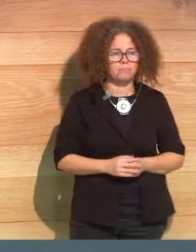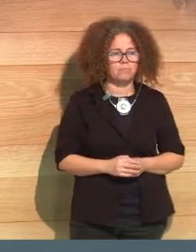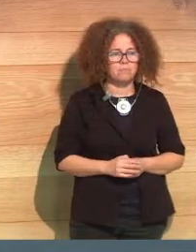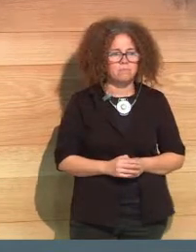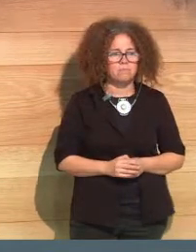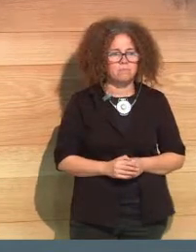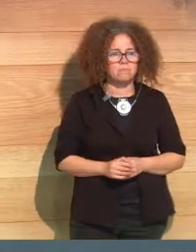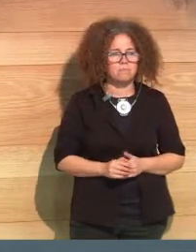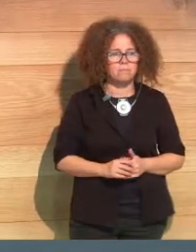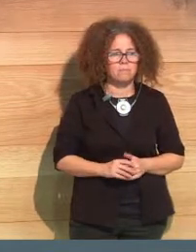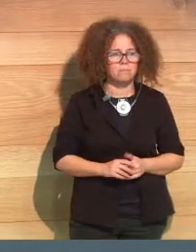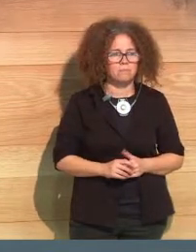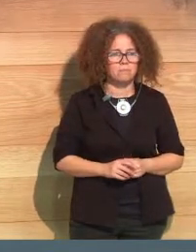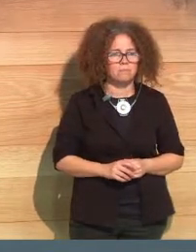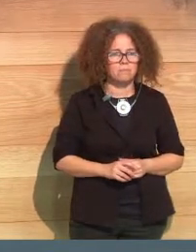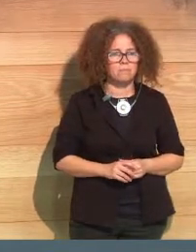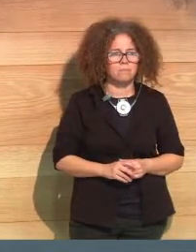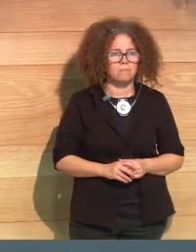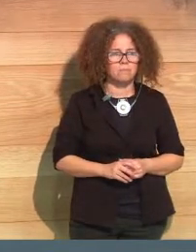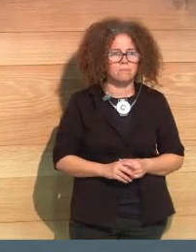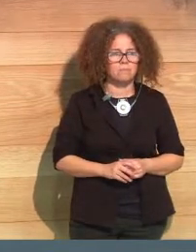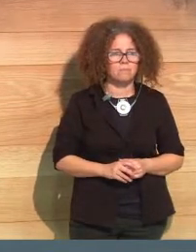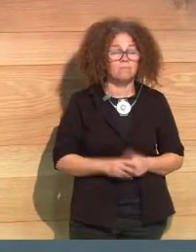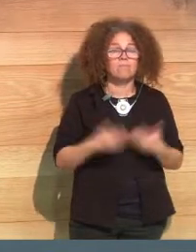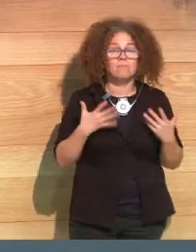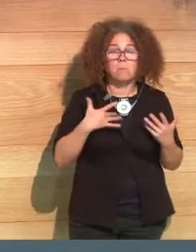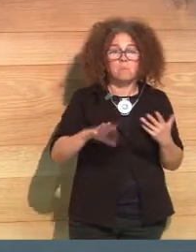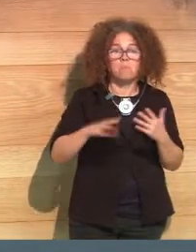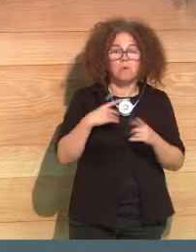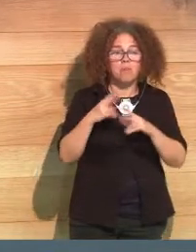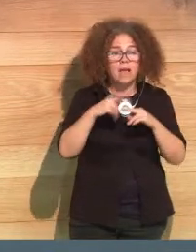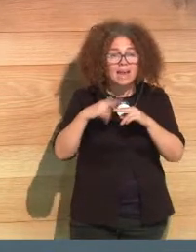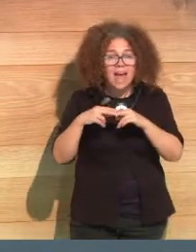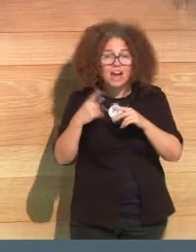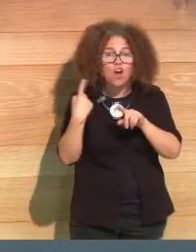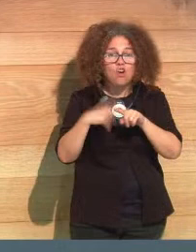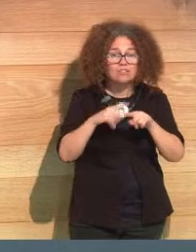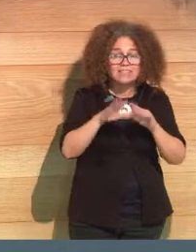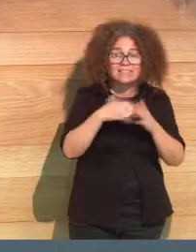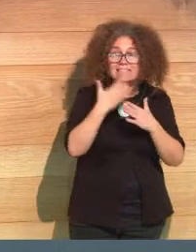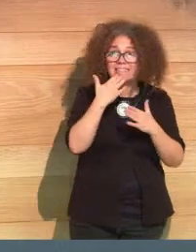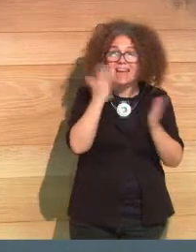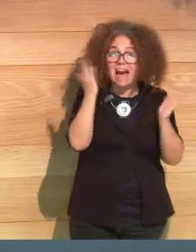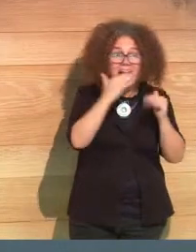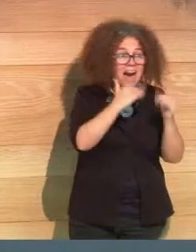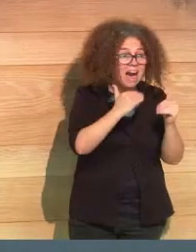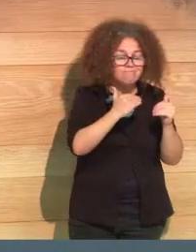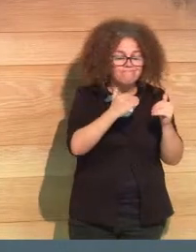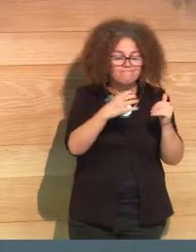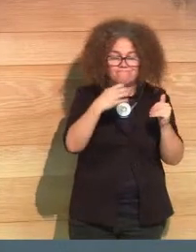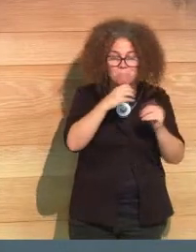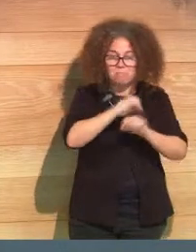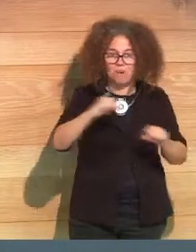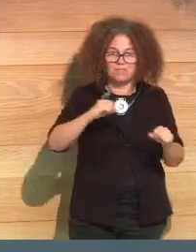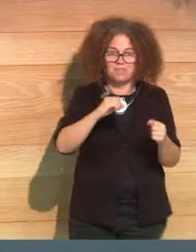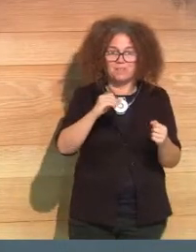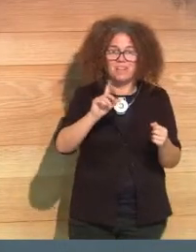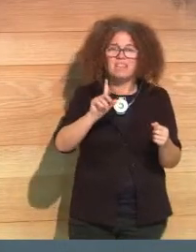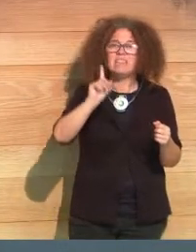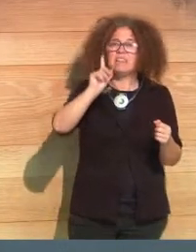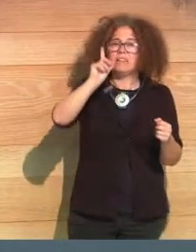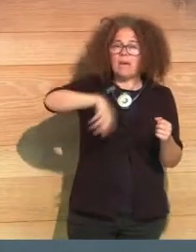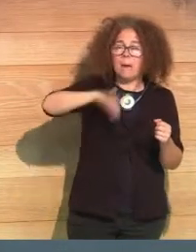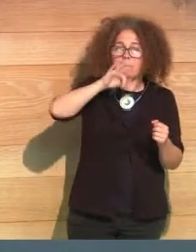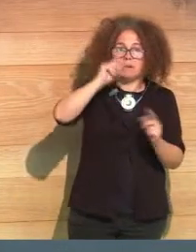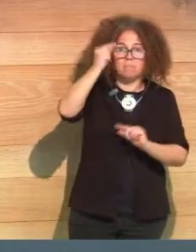to produce on that scale, on that budget, even a few years ago. It's so tiny that you don't see the drone, so it's easy to go